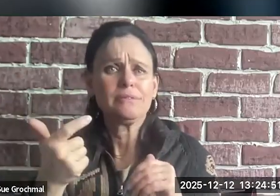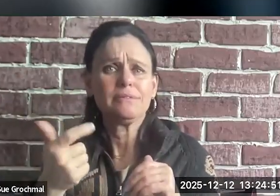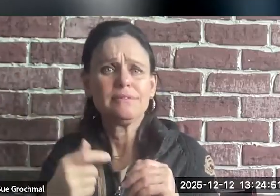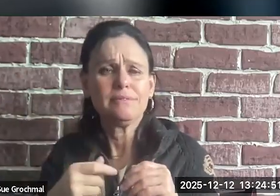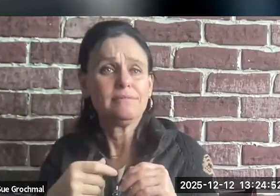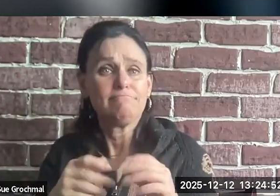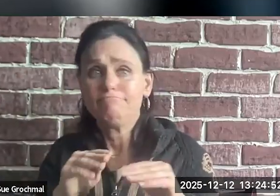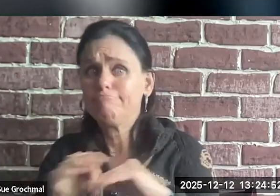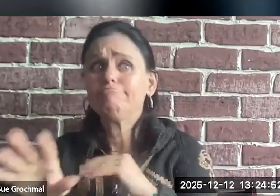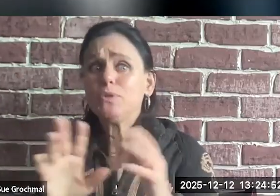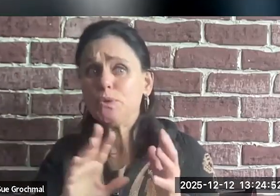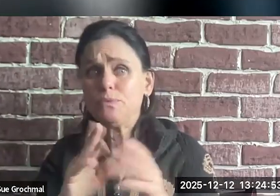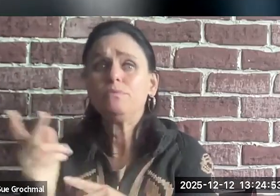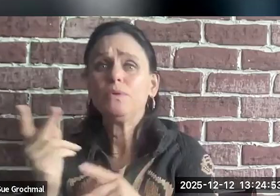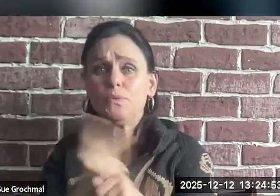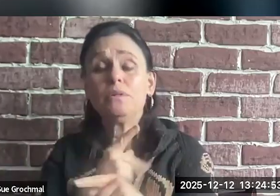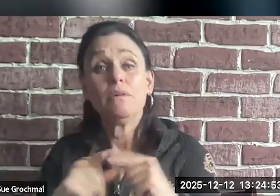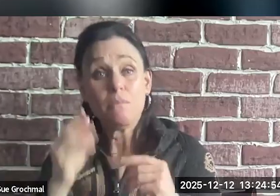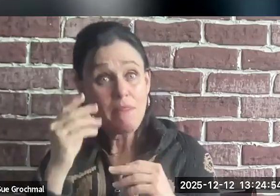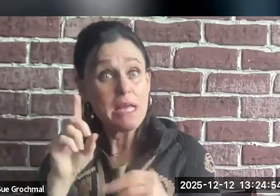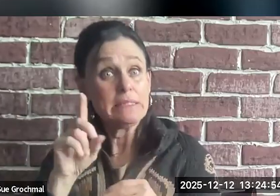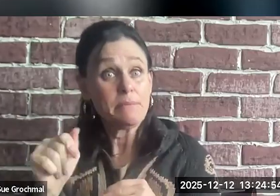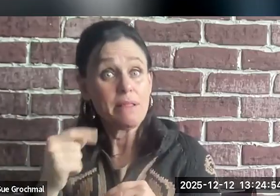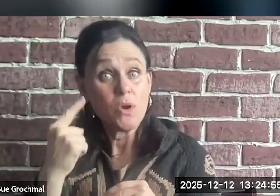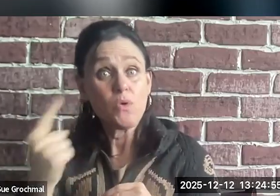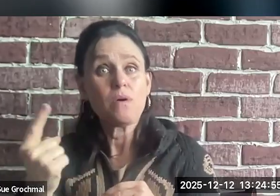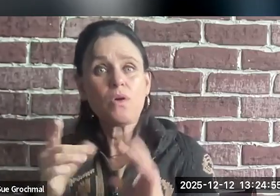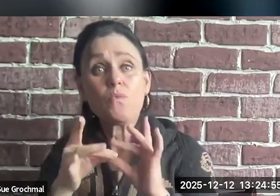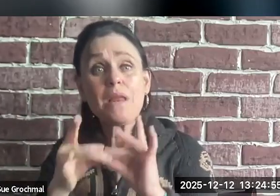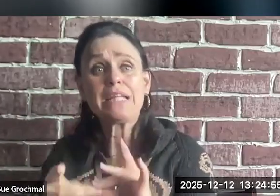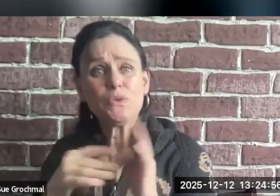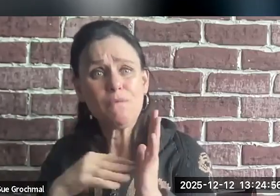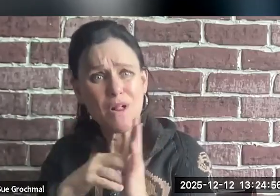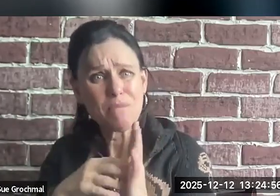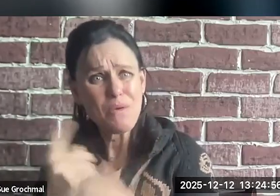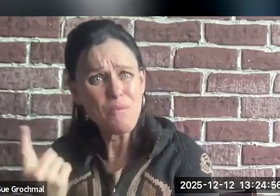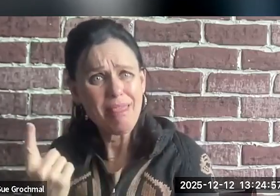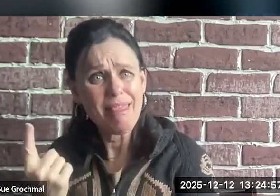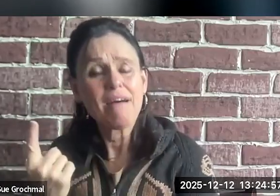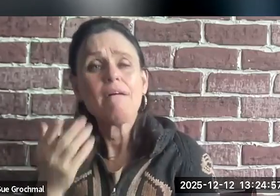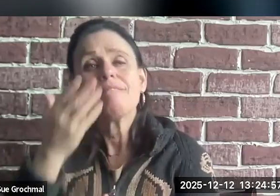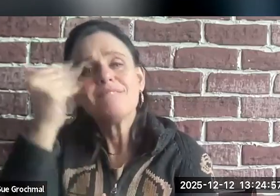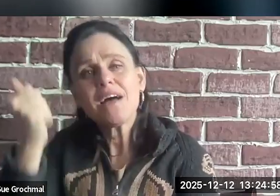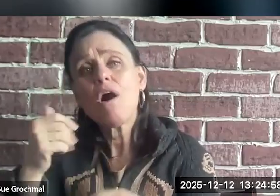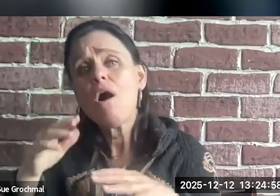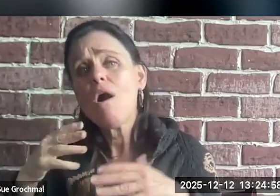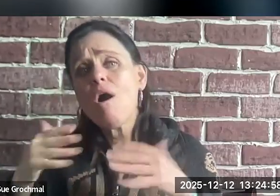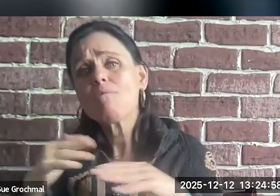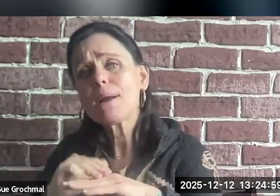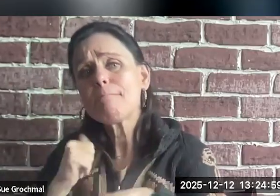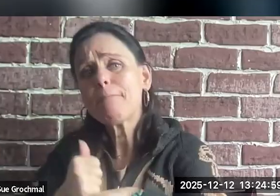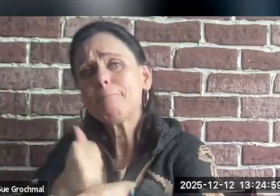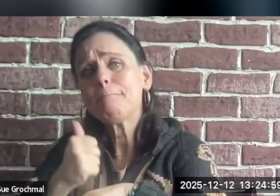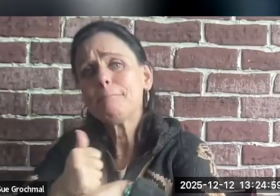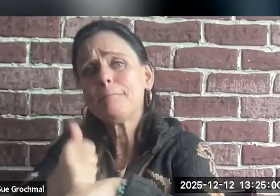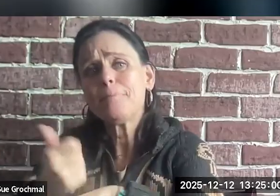rather. But when we only think about people with disabilities in terms of vulnerability, we erase the work that's already been, the great work that's